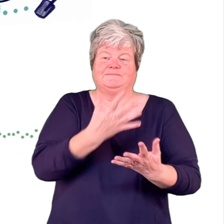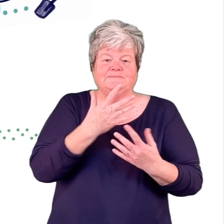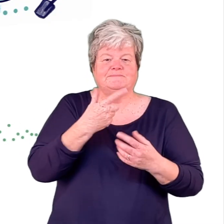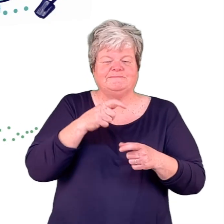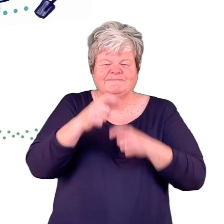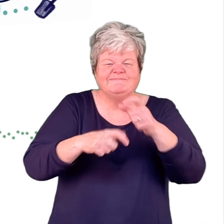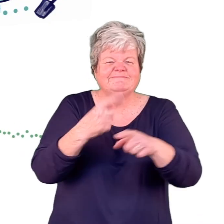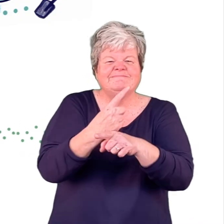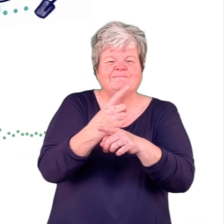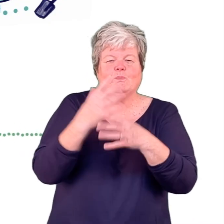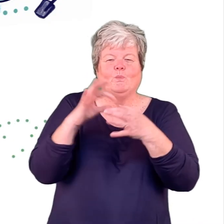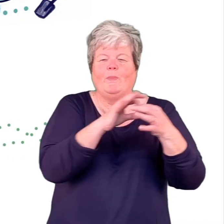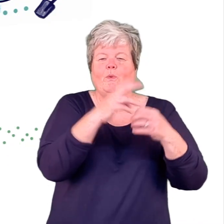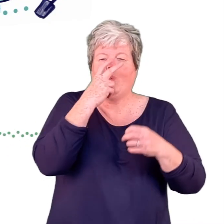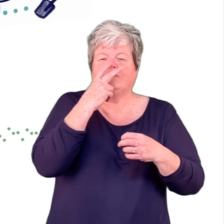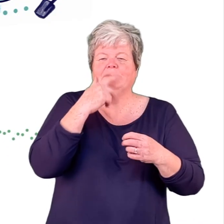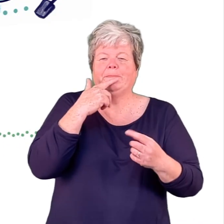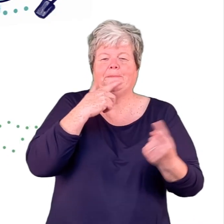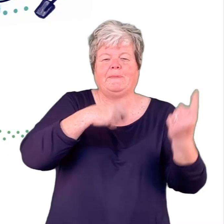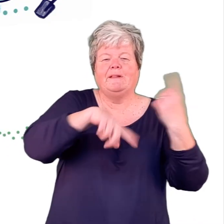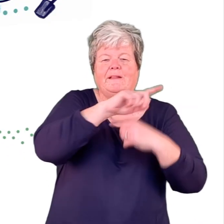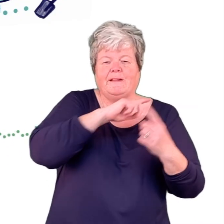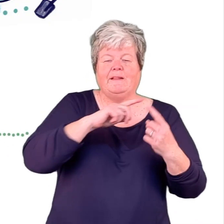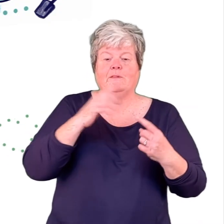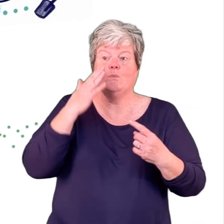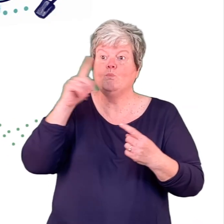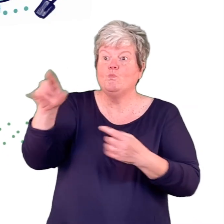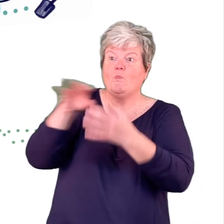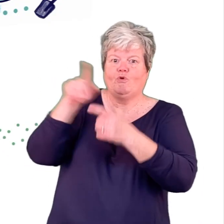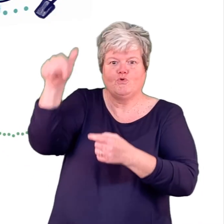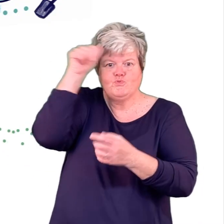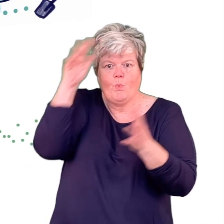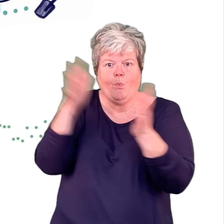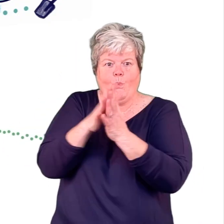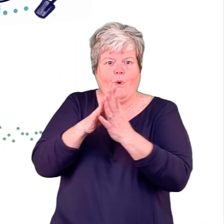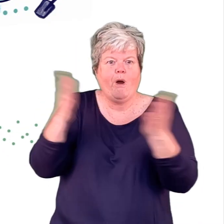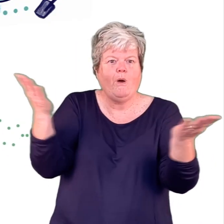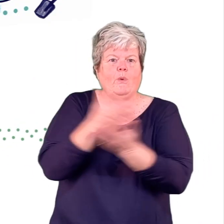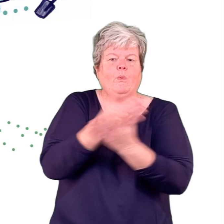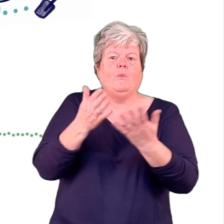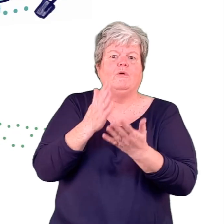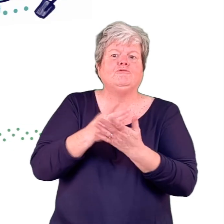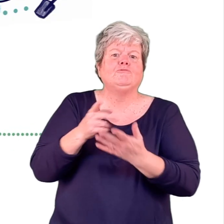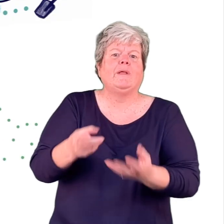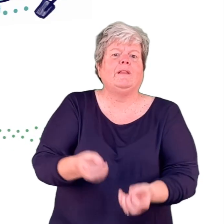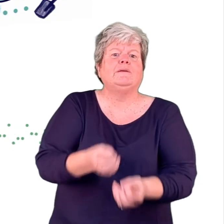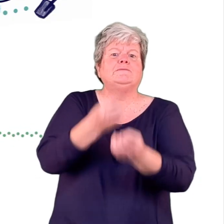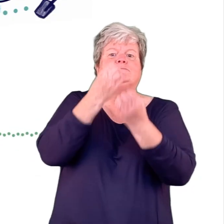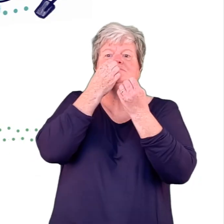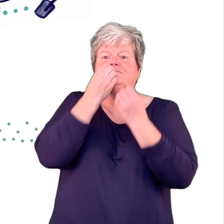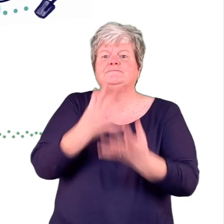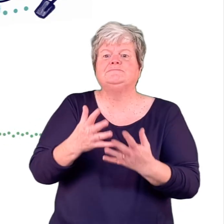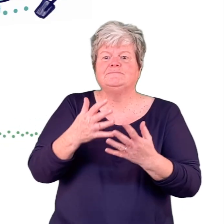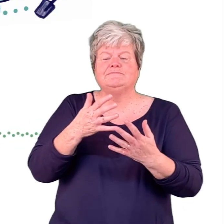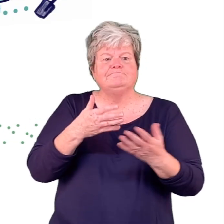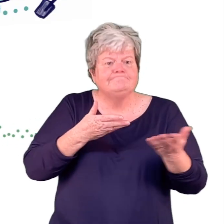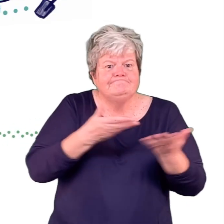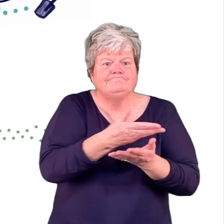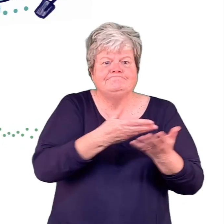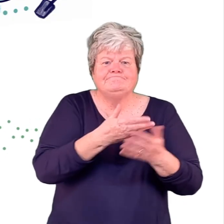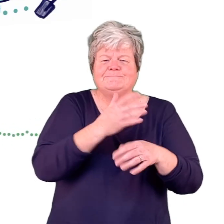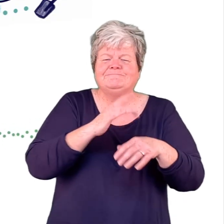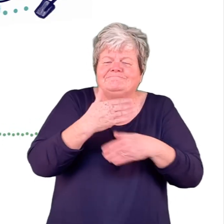specific terminology that we use when working with older adults, so it's always lovely when a researcher gets in touch with a staff